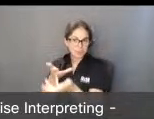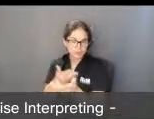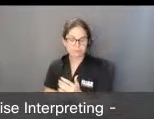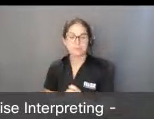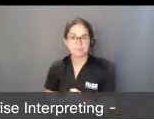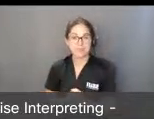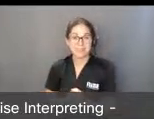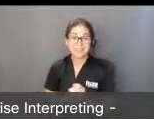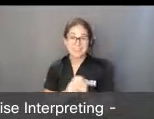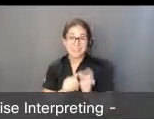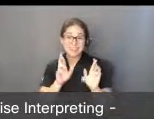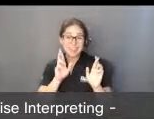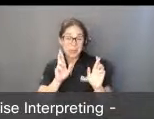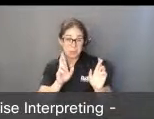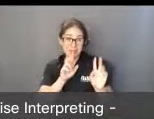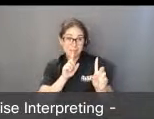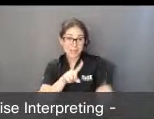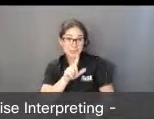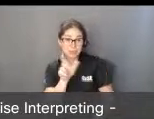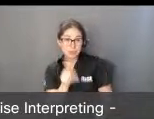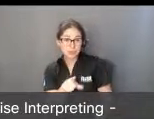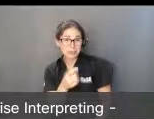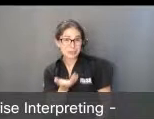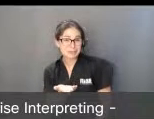I hope that helps, Mr. Flores.